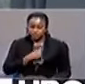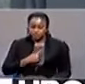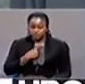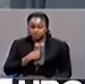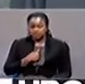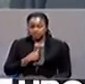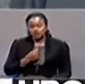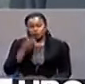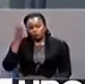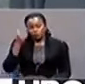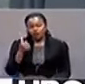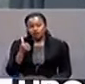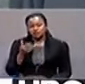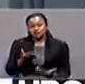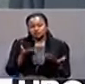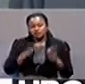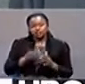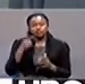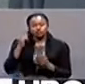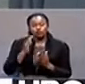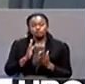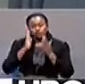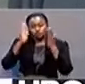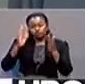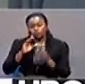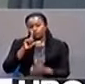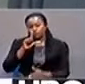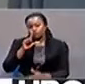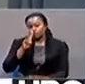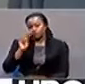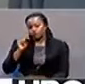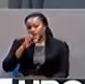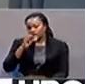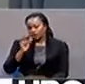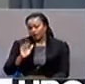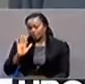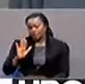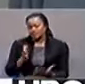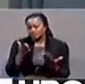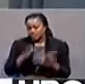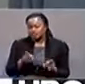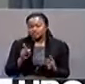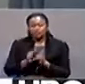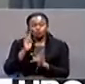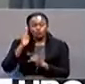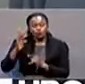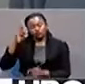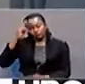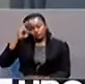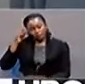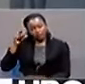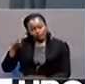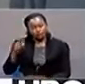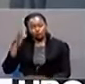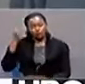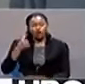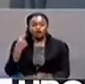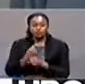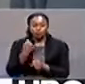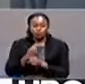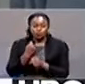the demise of the late Archbishop Cyprian Gwanga. We will remember him for his